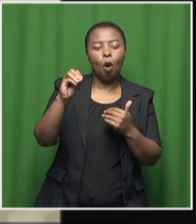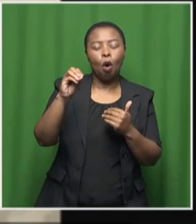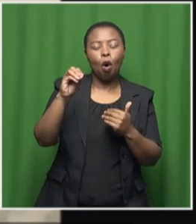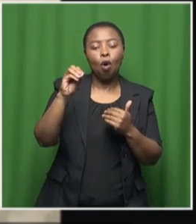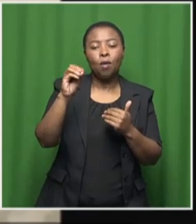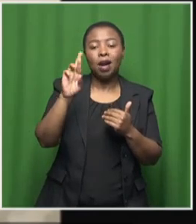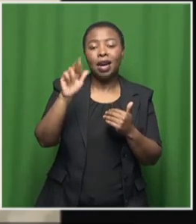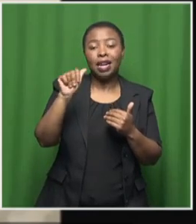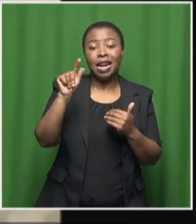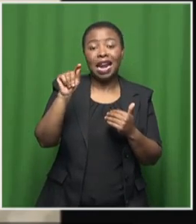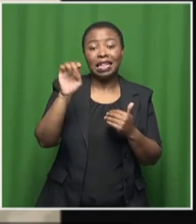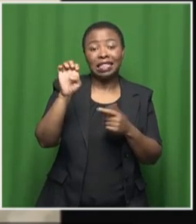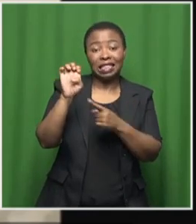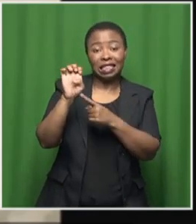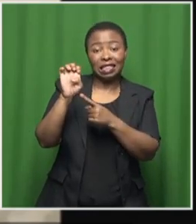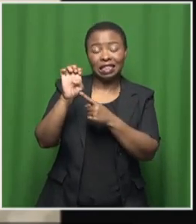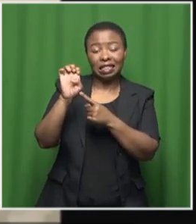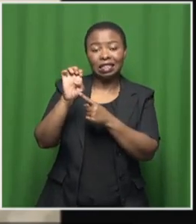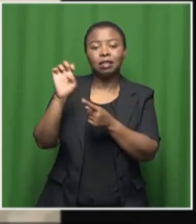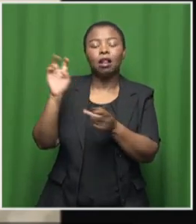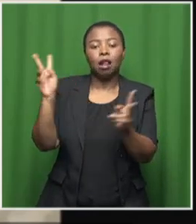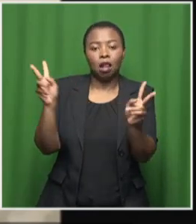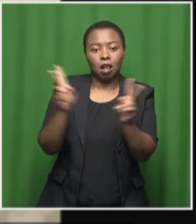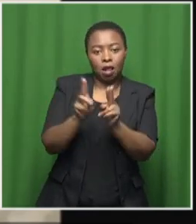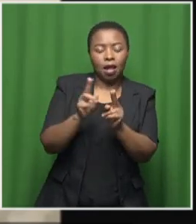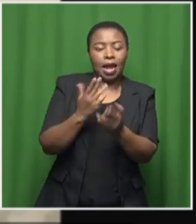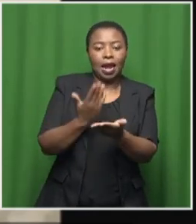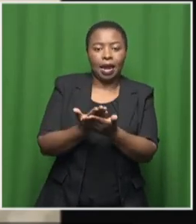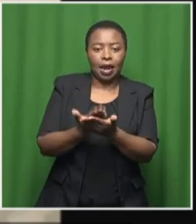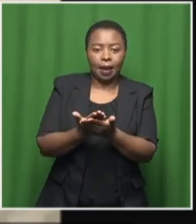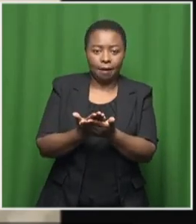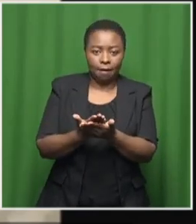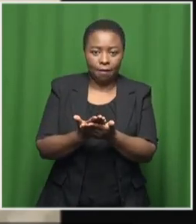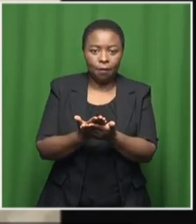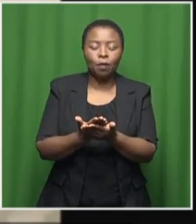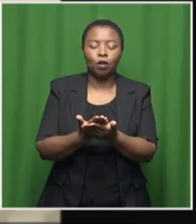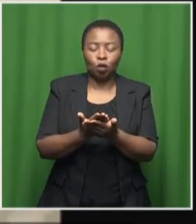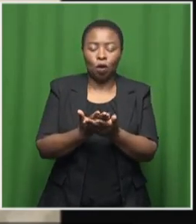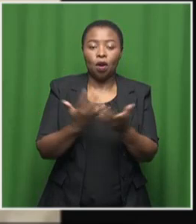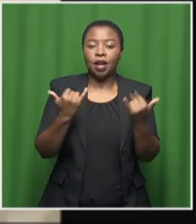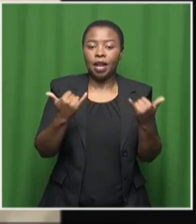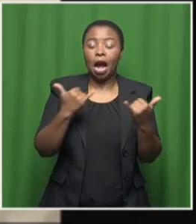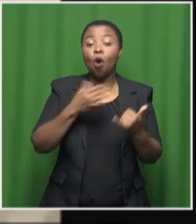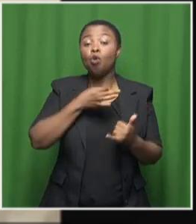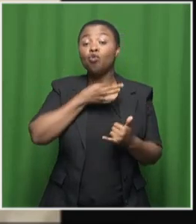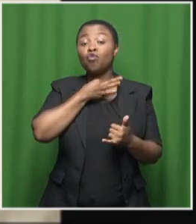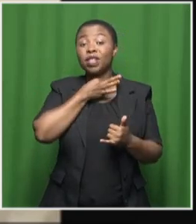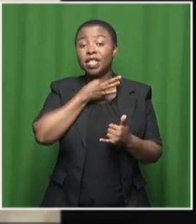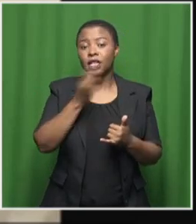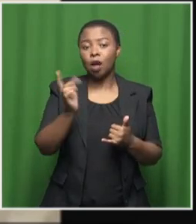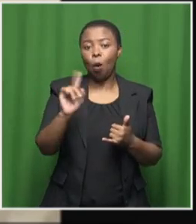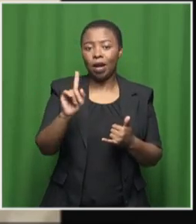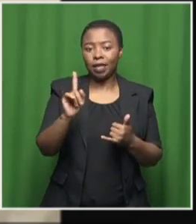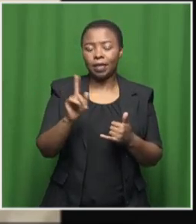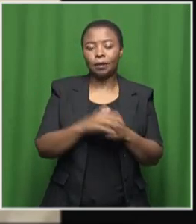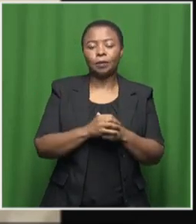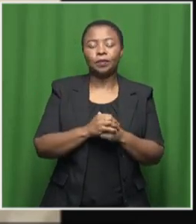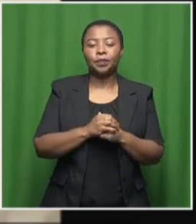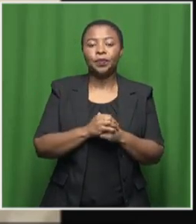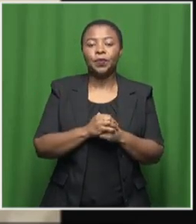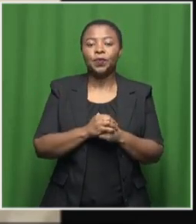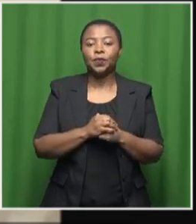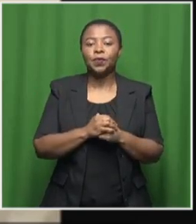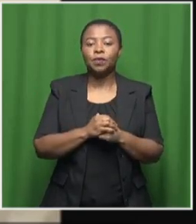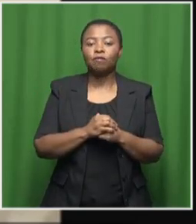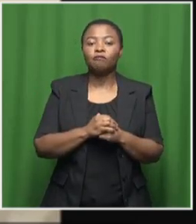July MPC. I think the risk that we see is South Africa is going